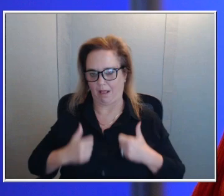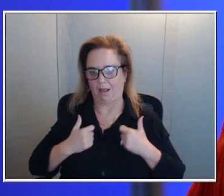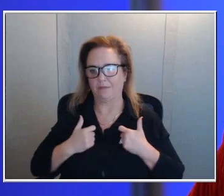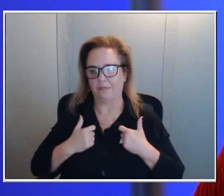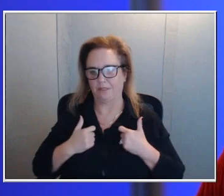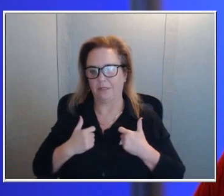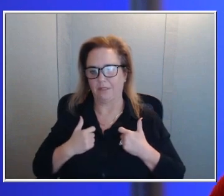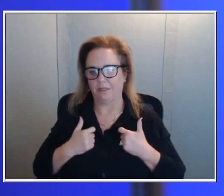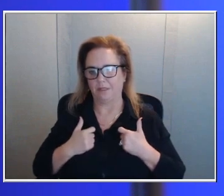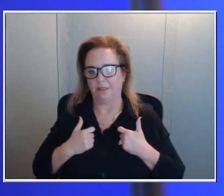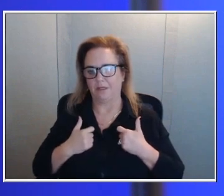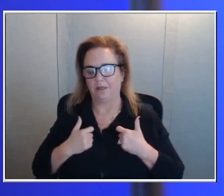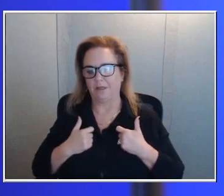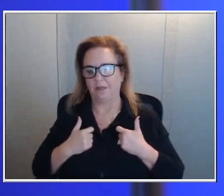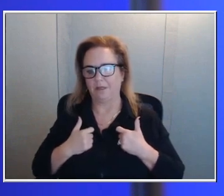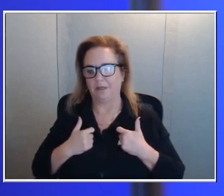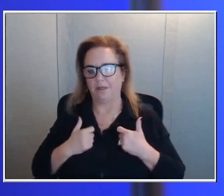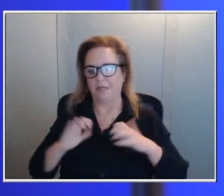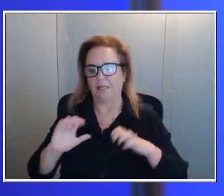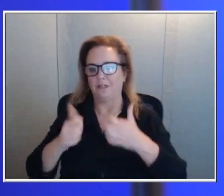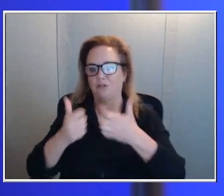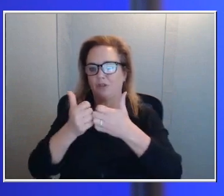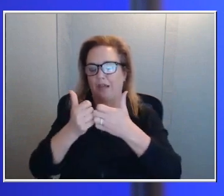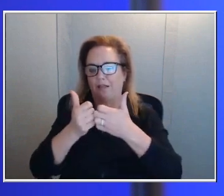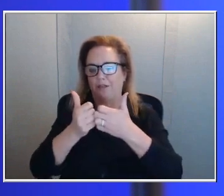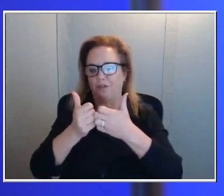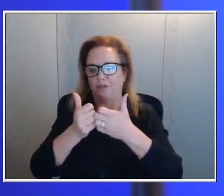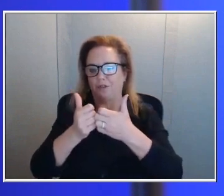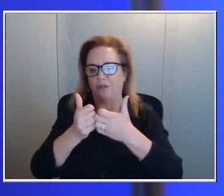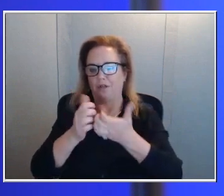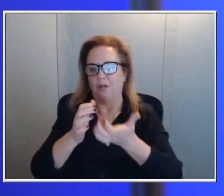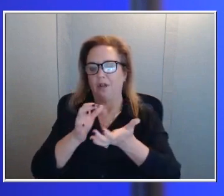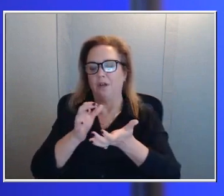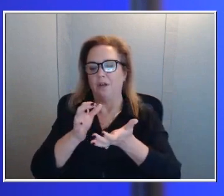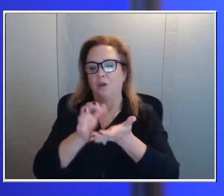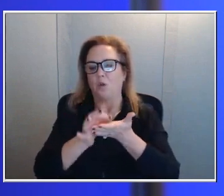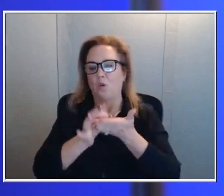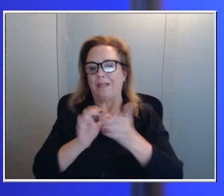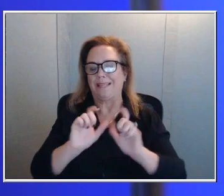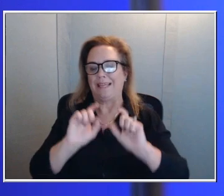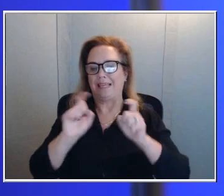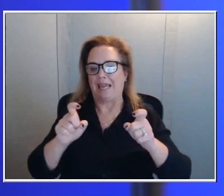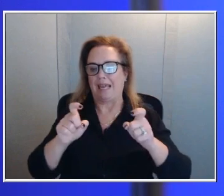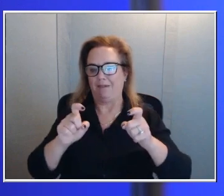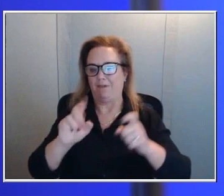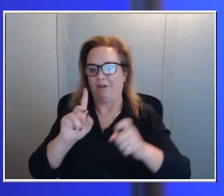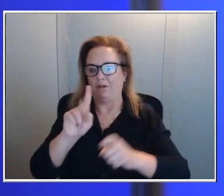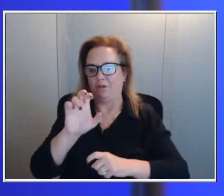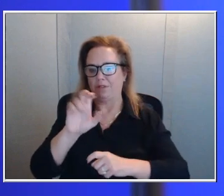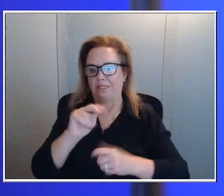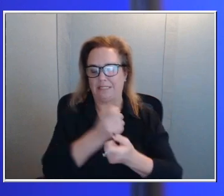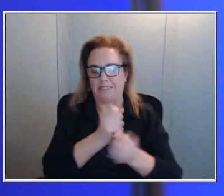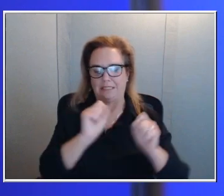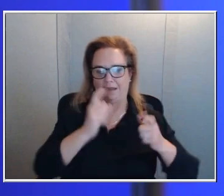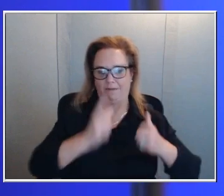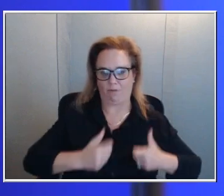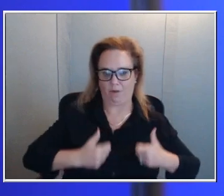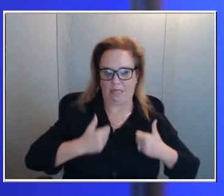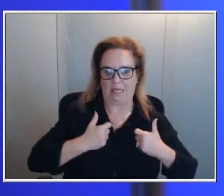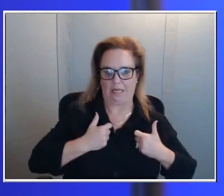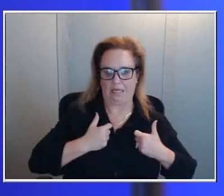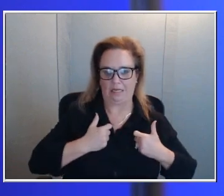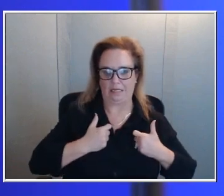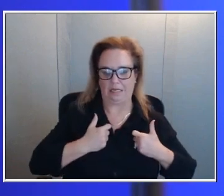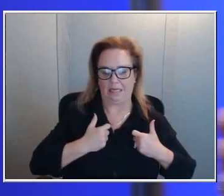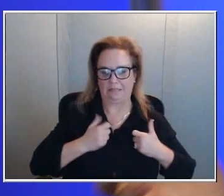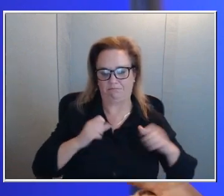The challenge coin that they gave Kristen in this honor, it reads, to save one life is as